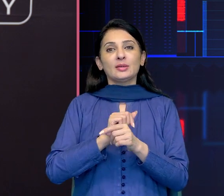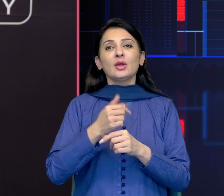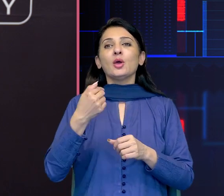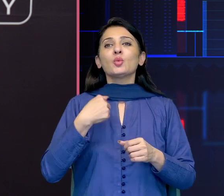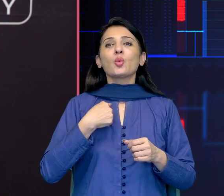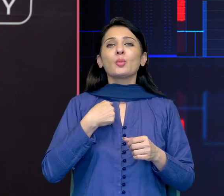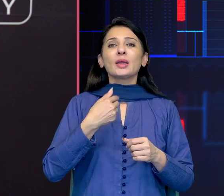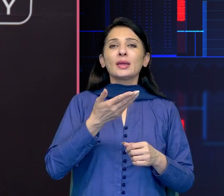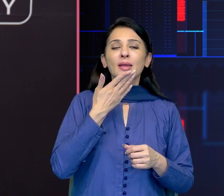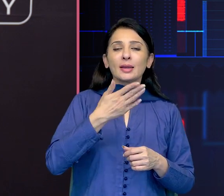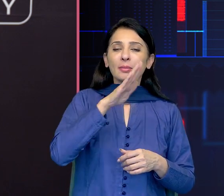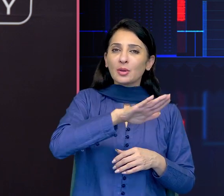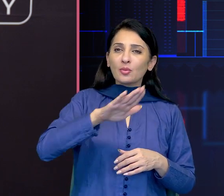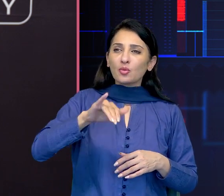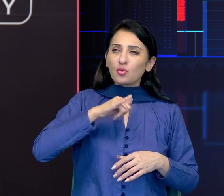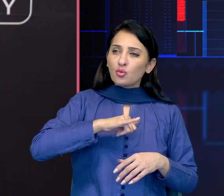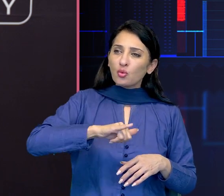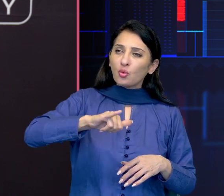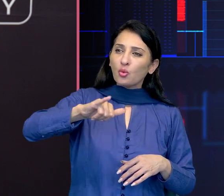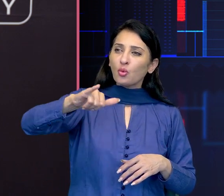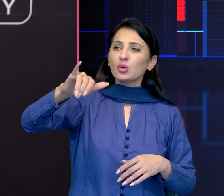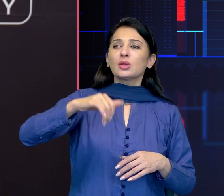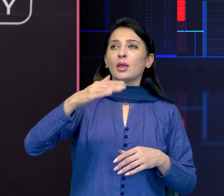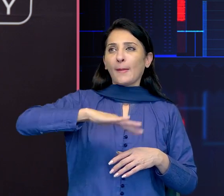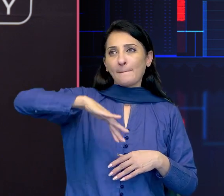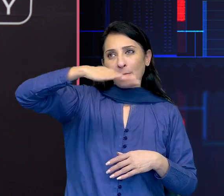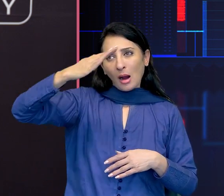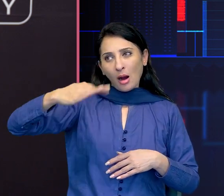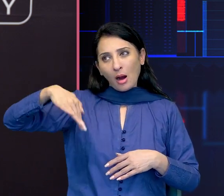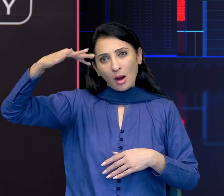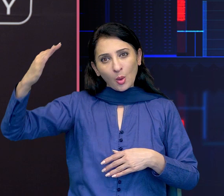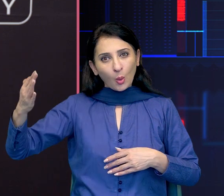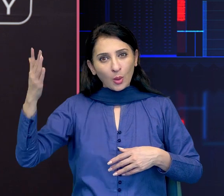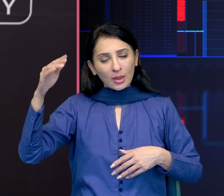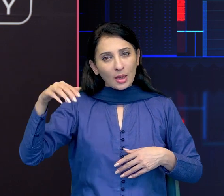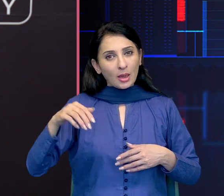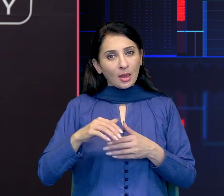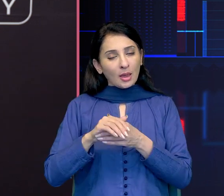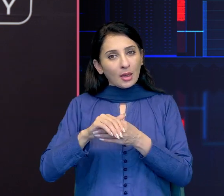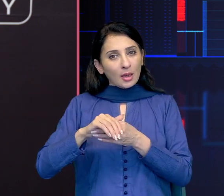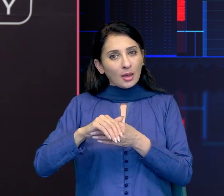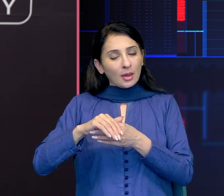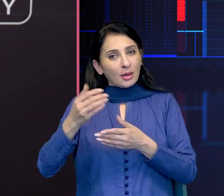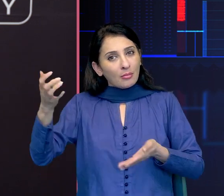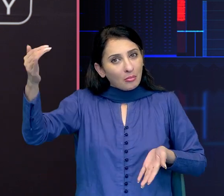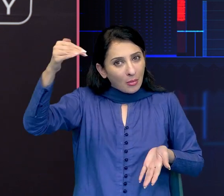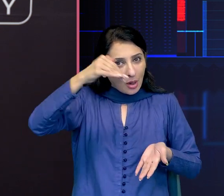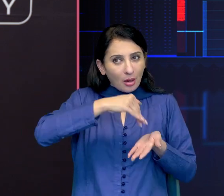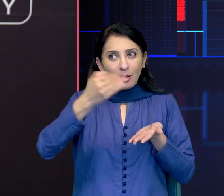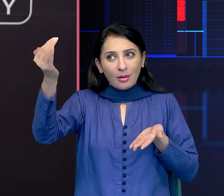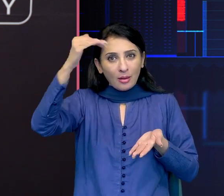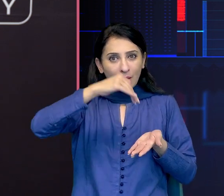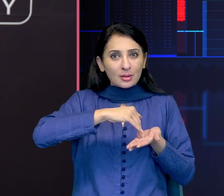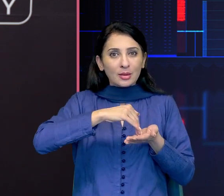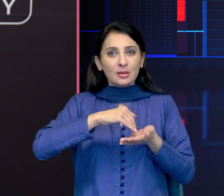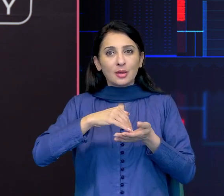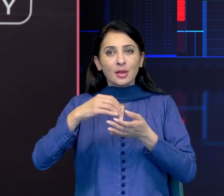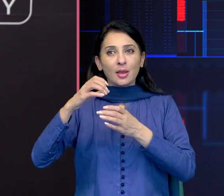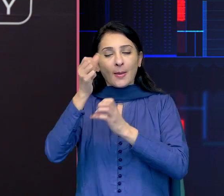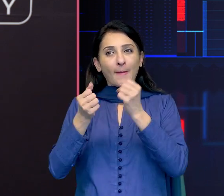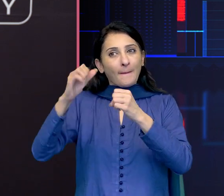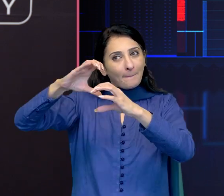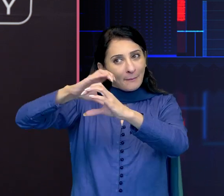teaching, and my students were coming from the outskirts, the suburbs, from